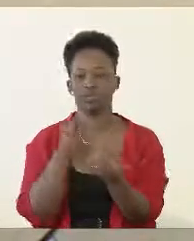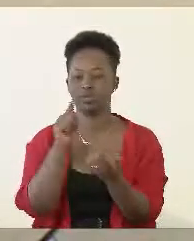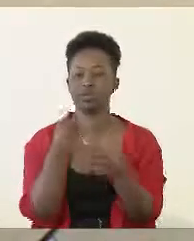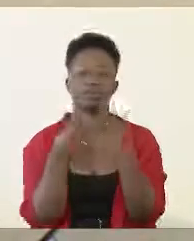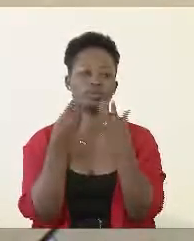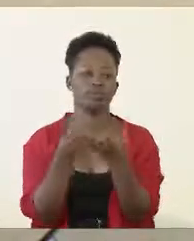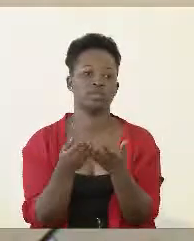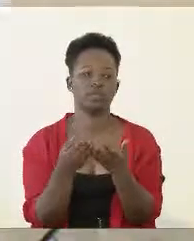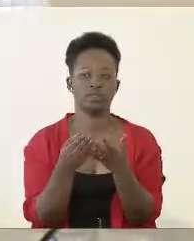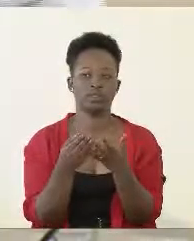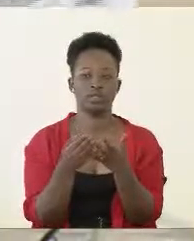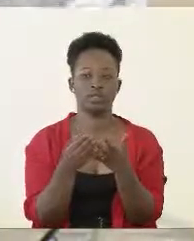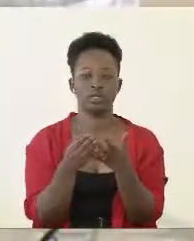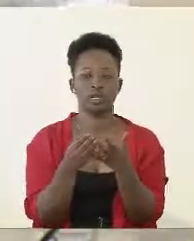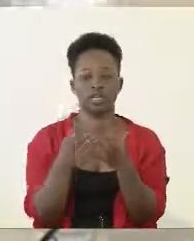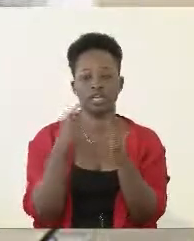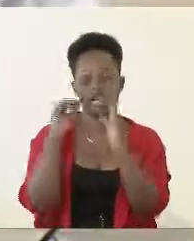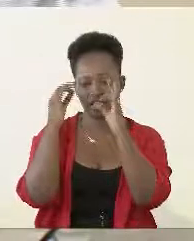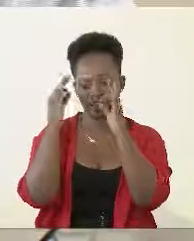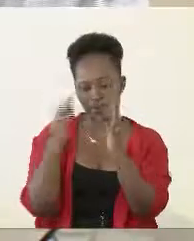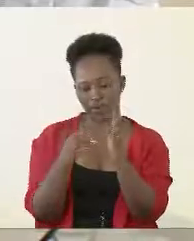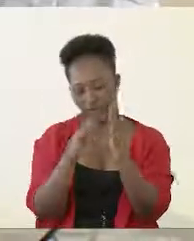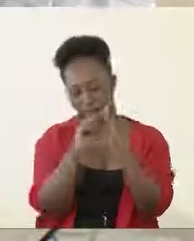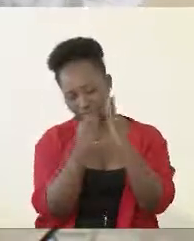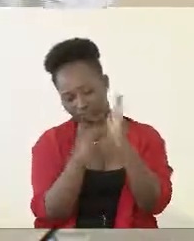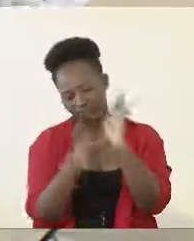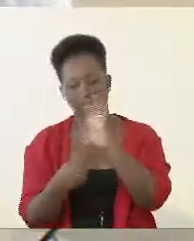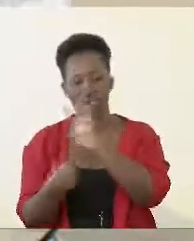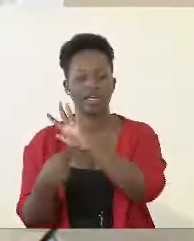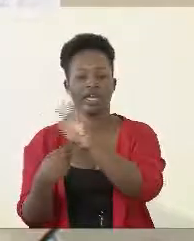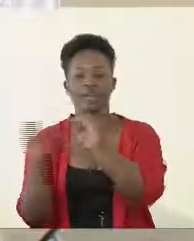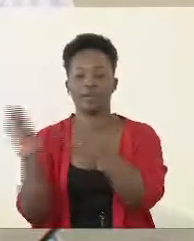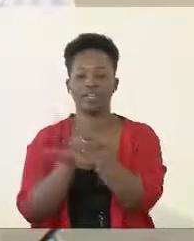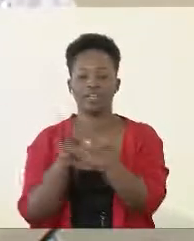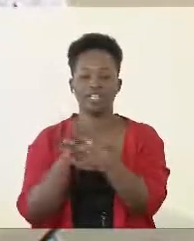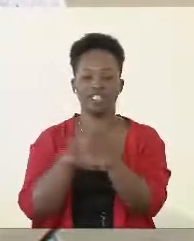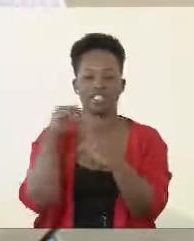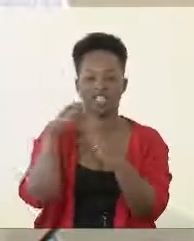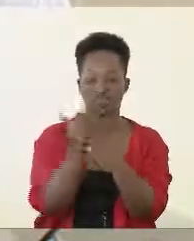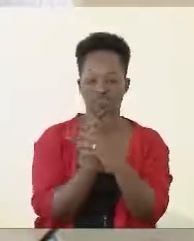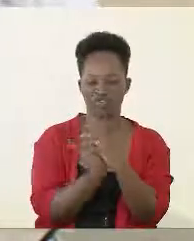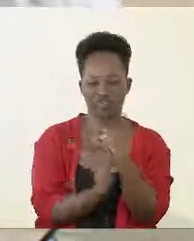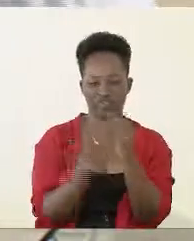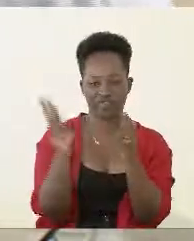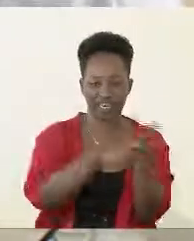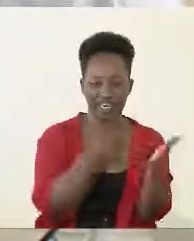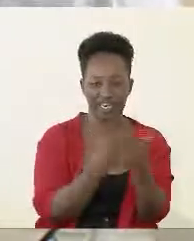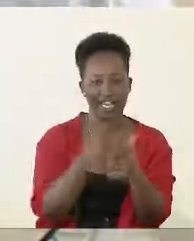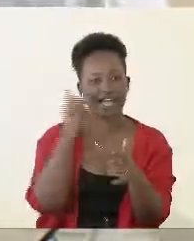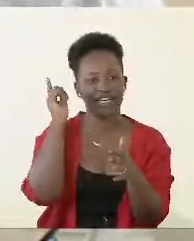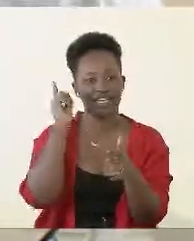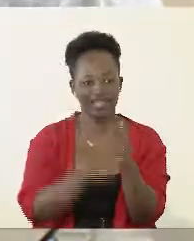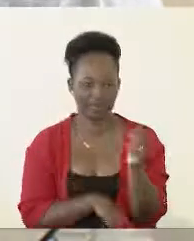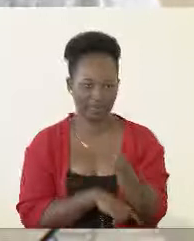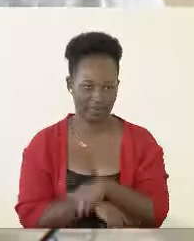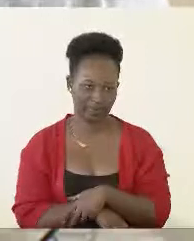it was not doing well. Part A, analyze the basis for his statement. Why do you think he mentioned such?